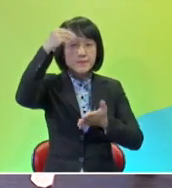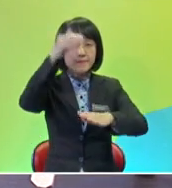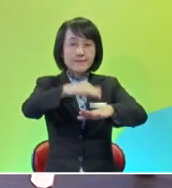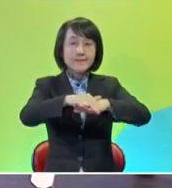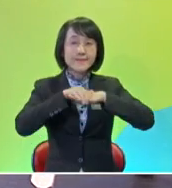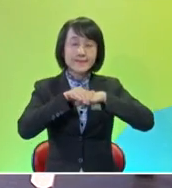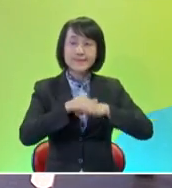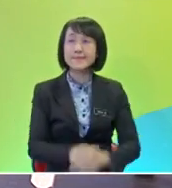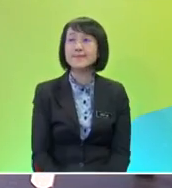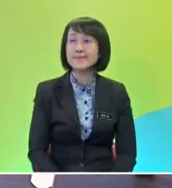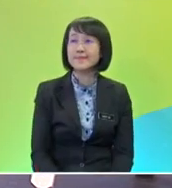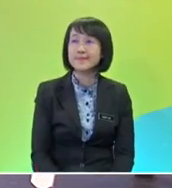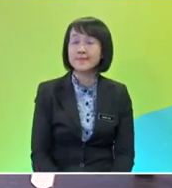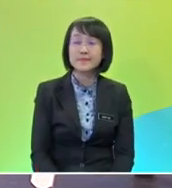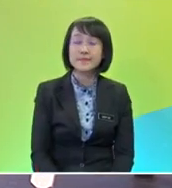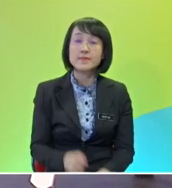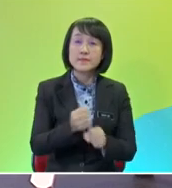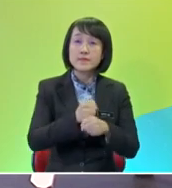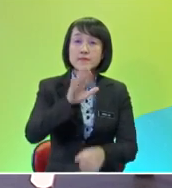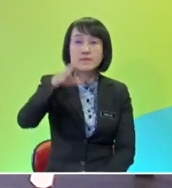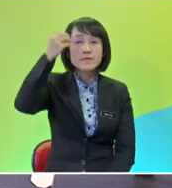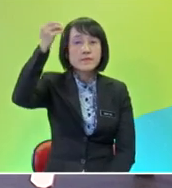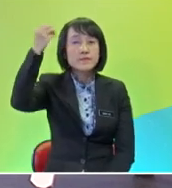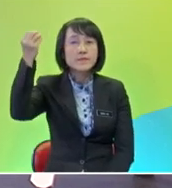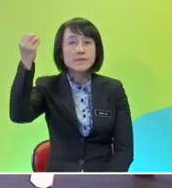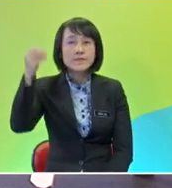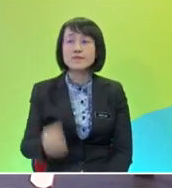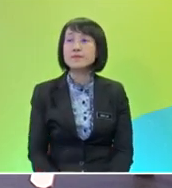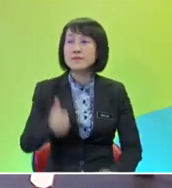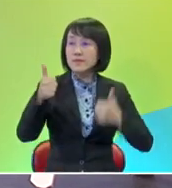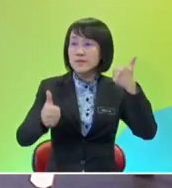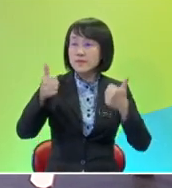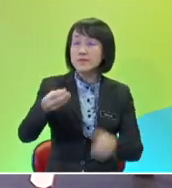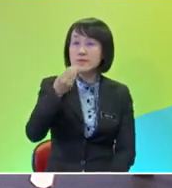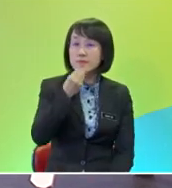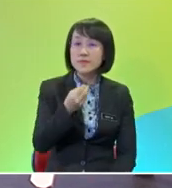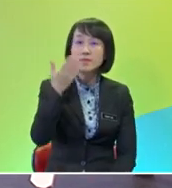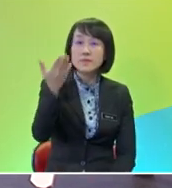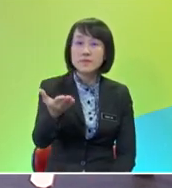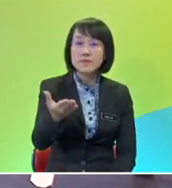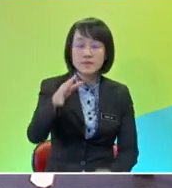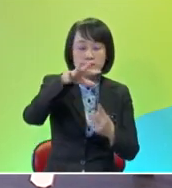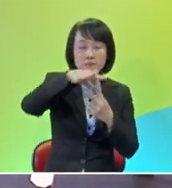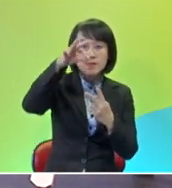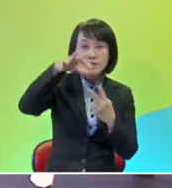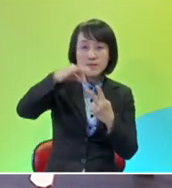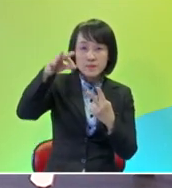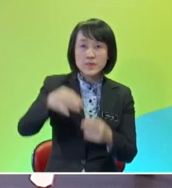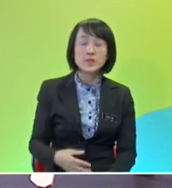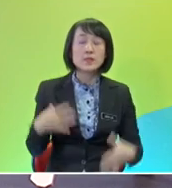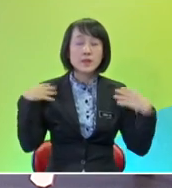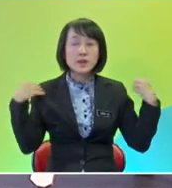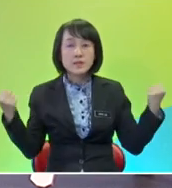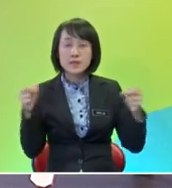can see, have you made your opinions about how which food you're going to choose and whether it's unhealthy or